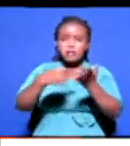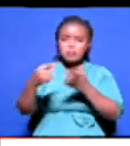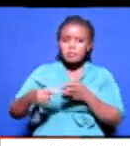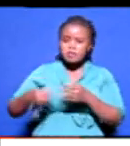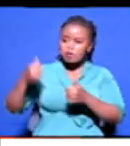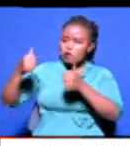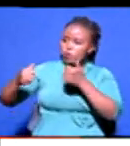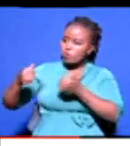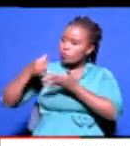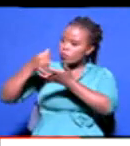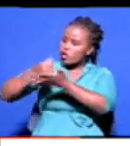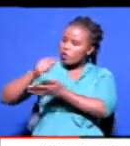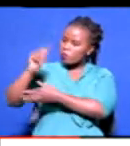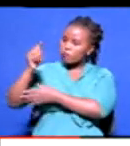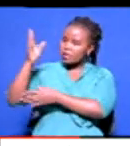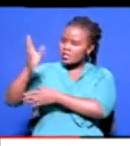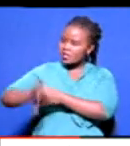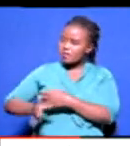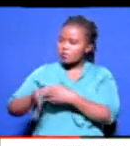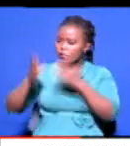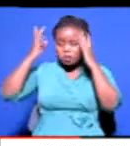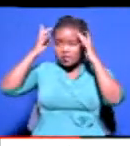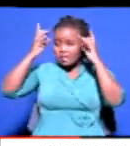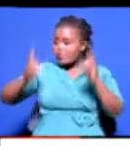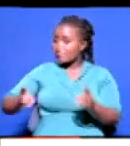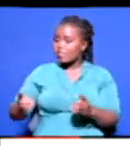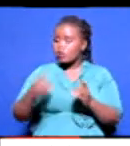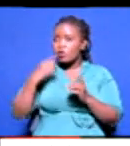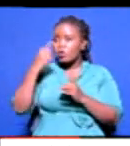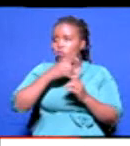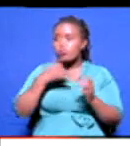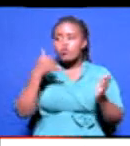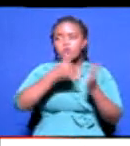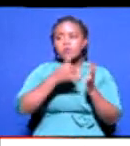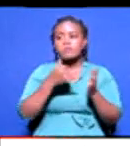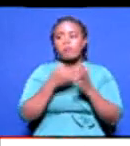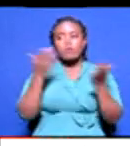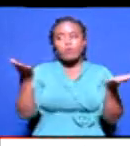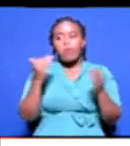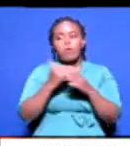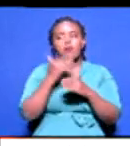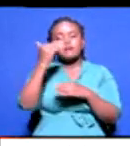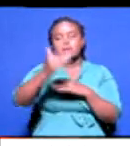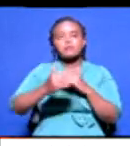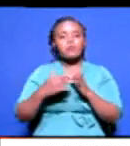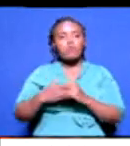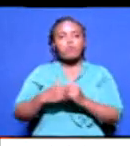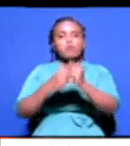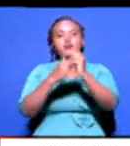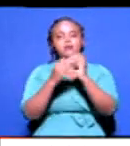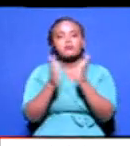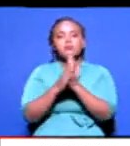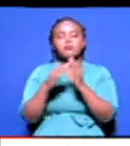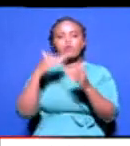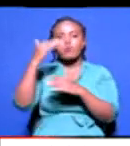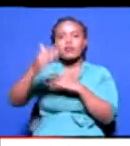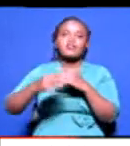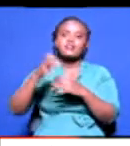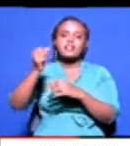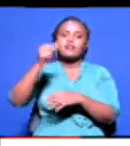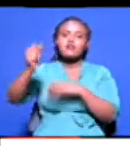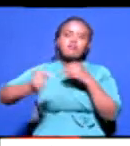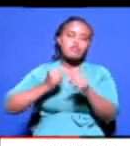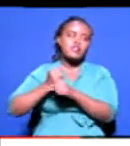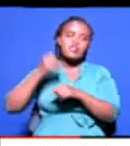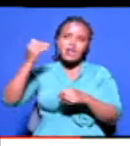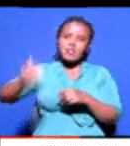informed decisions on who is going to be part and parcel of the next crop of leadership in the next 5 years. So every Tuesday we